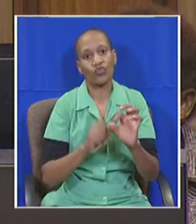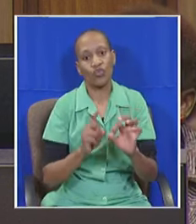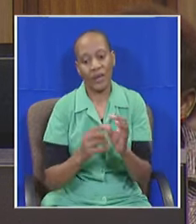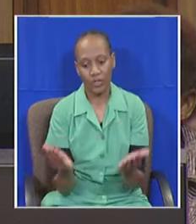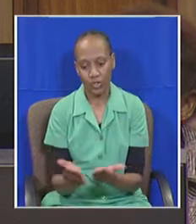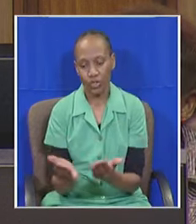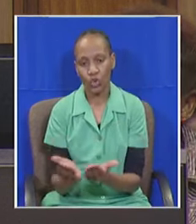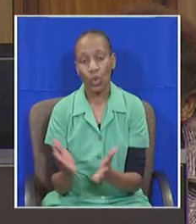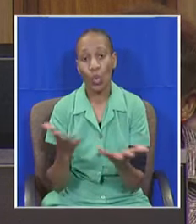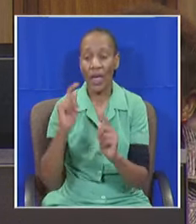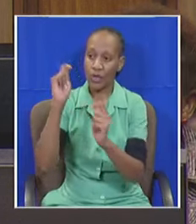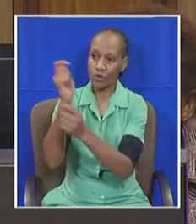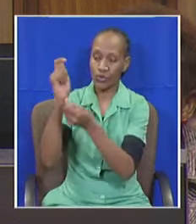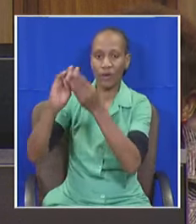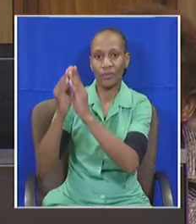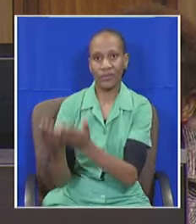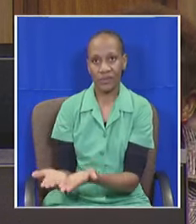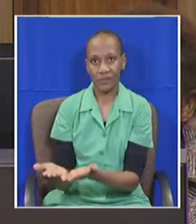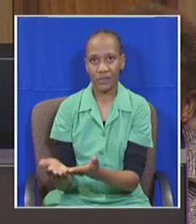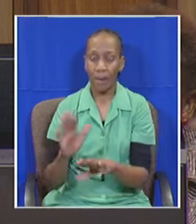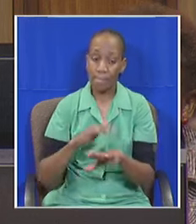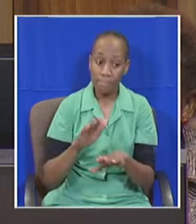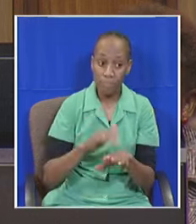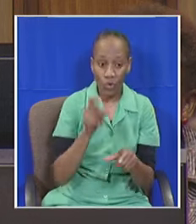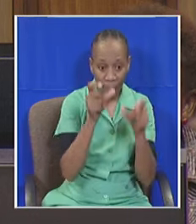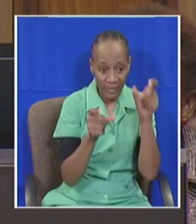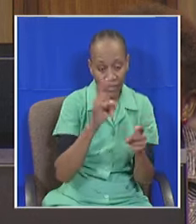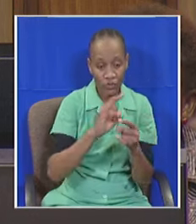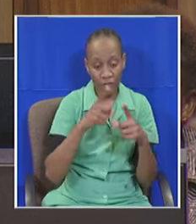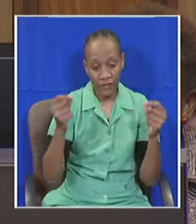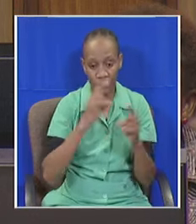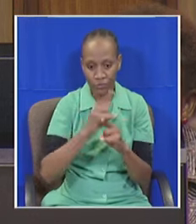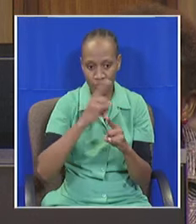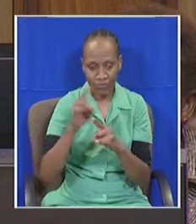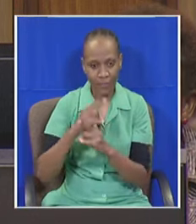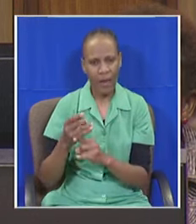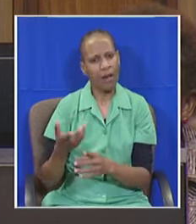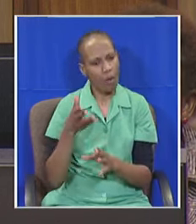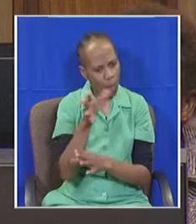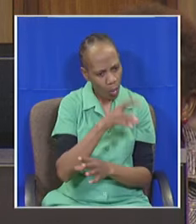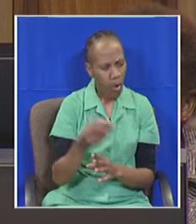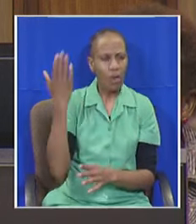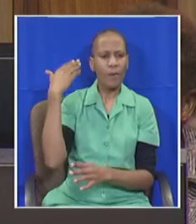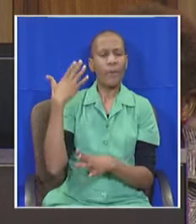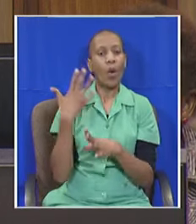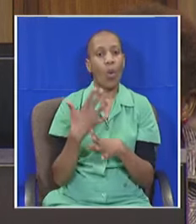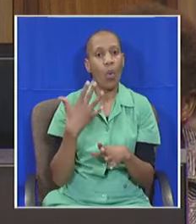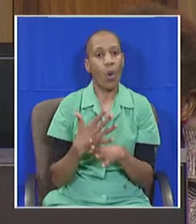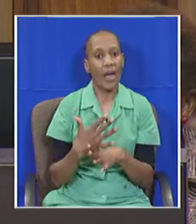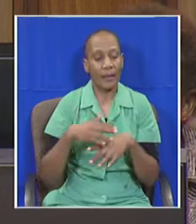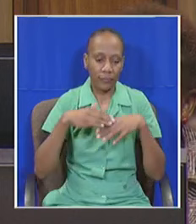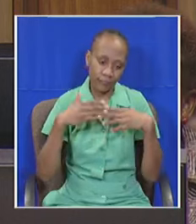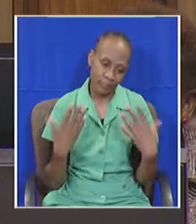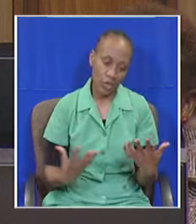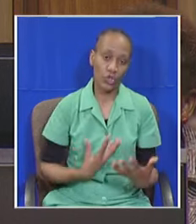in rural areas. Most of these graduates were previously unemployed